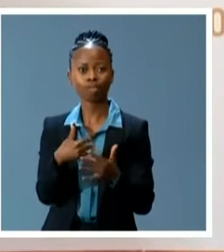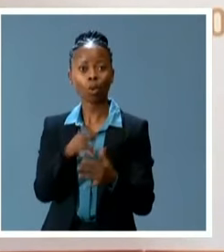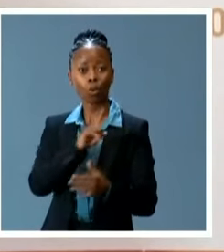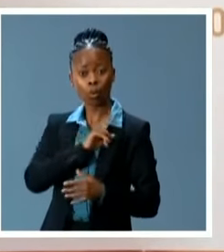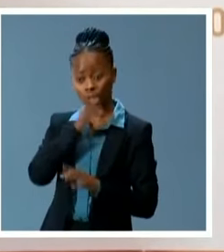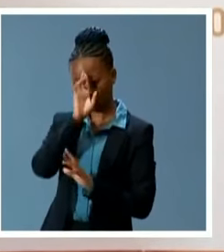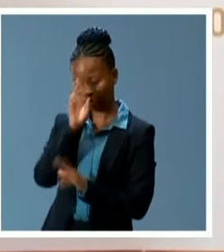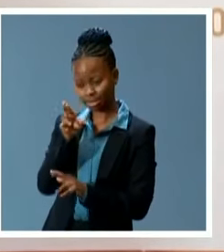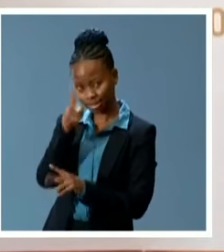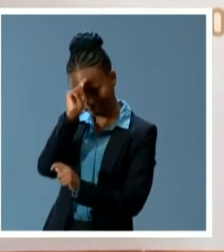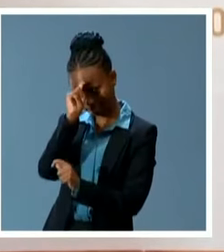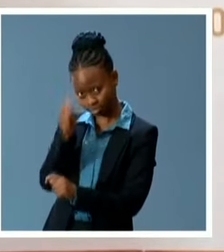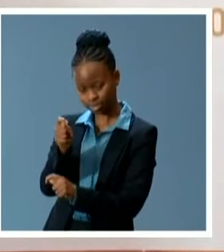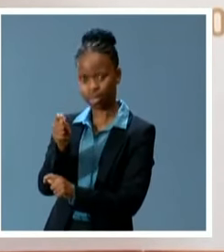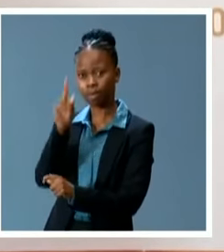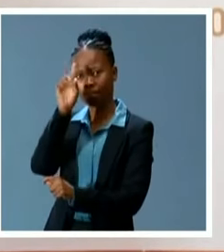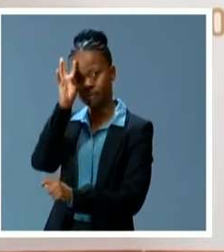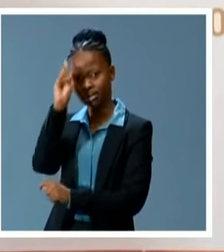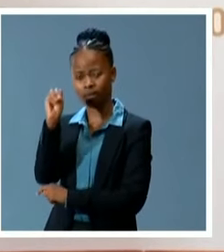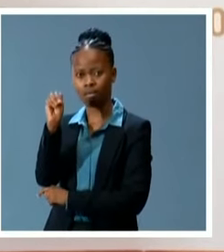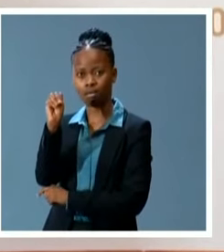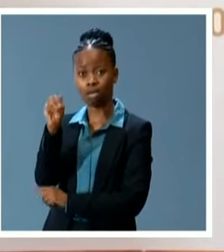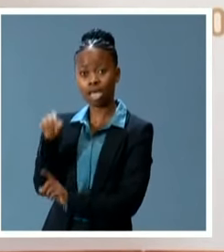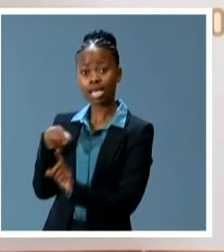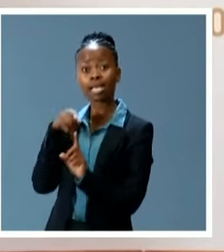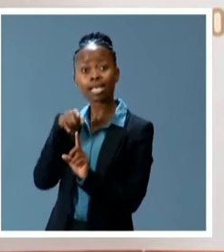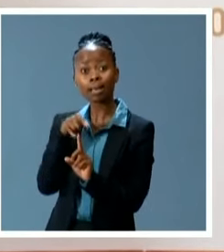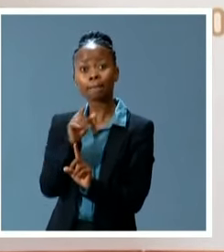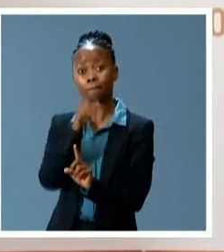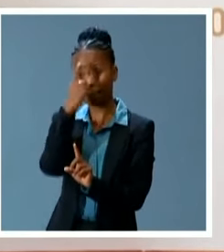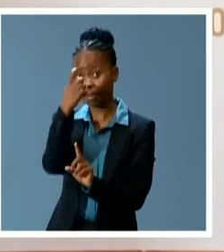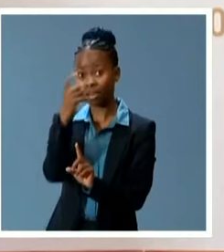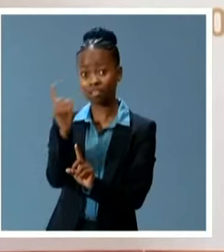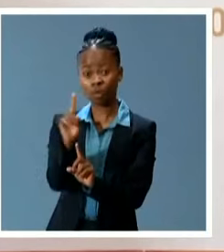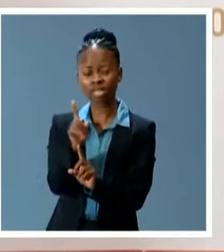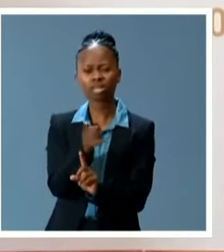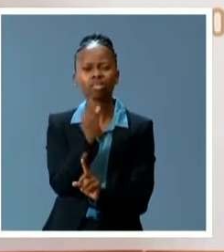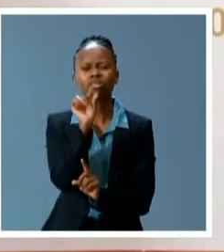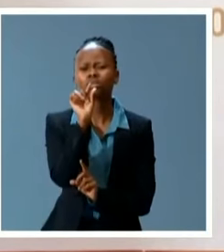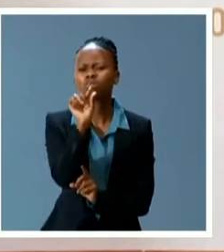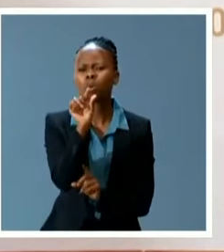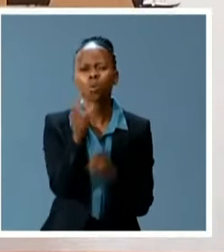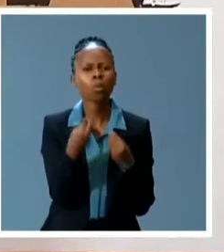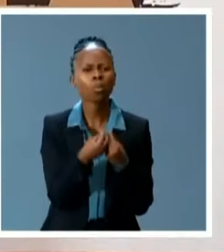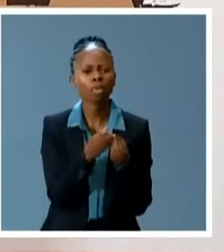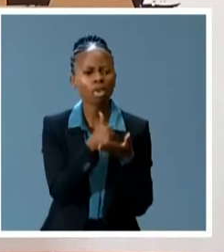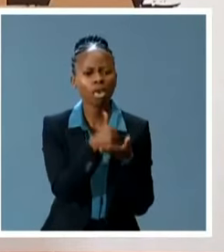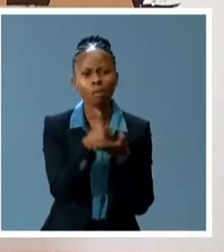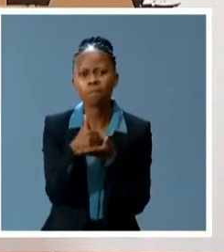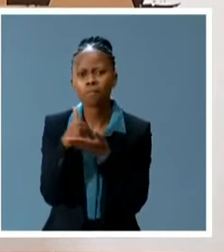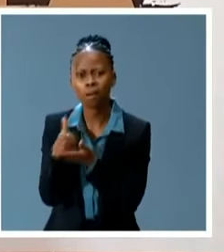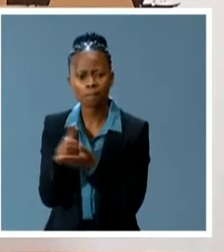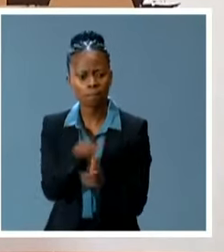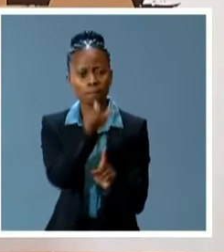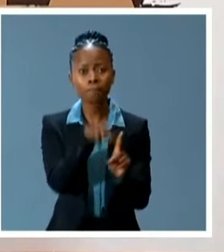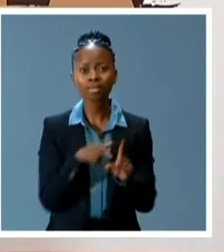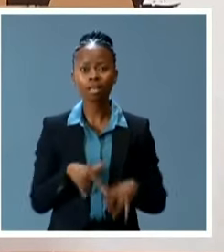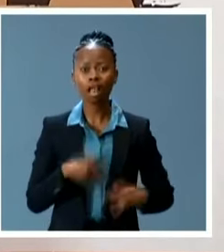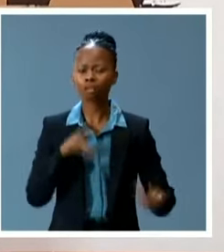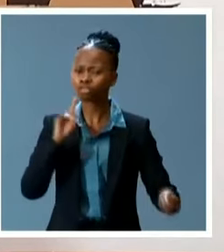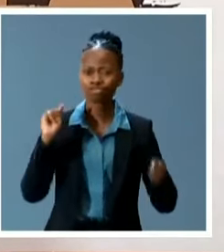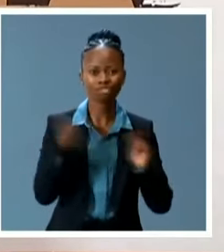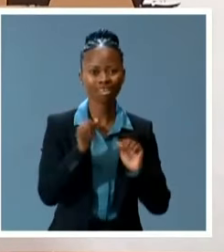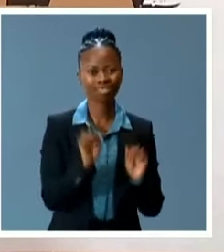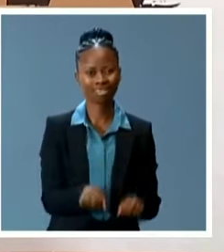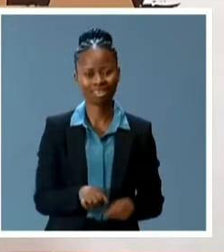one small act of kindness can make the world of difference in the lives of others. Nelson Mandela was